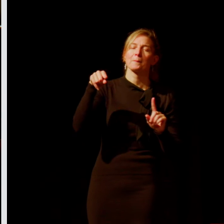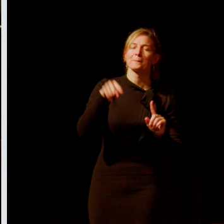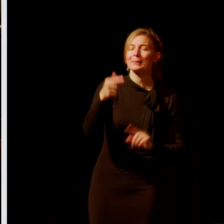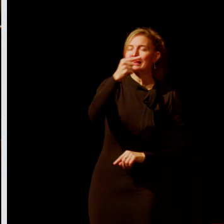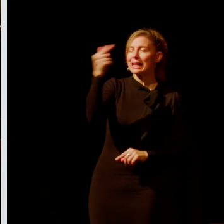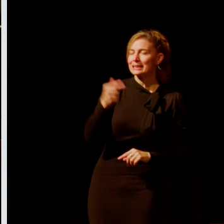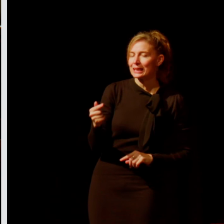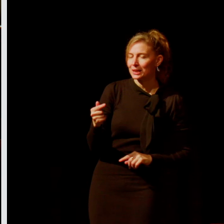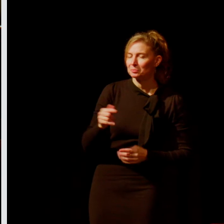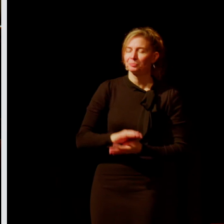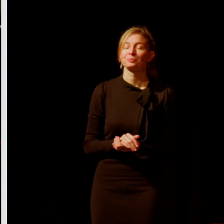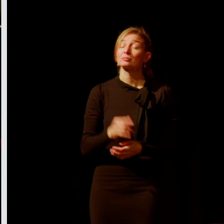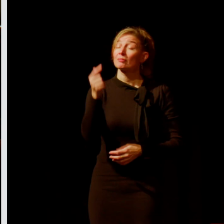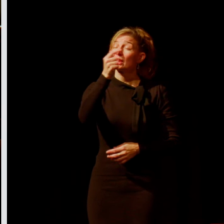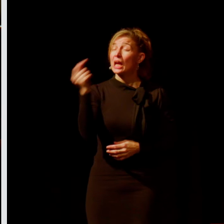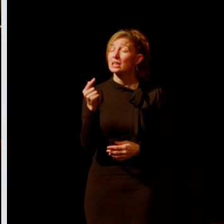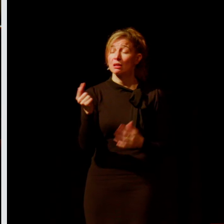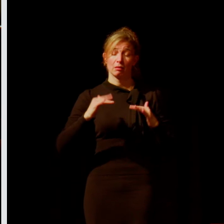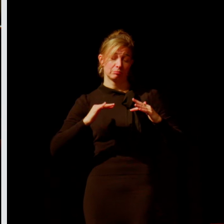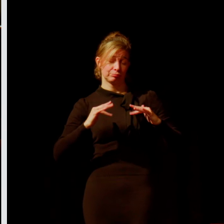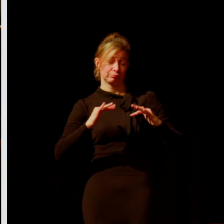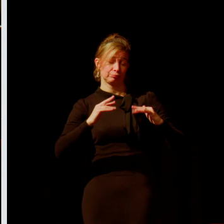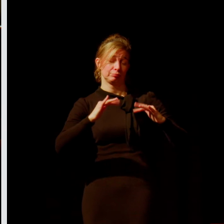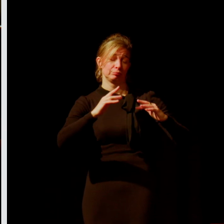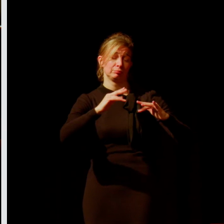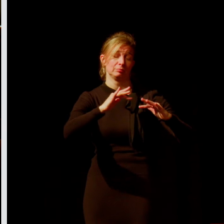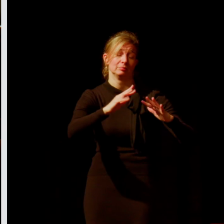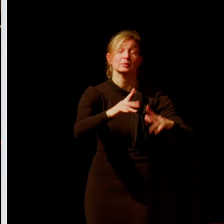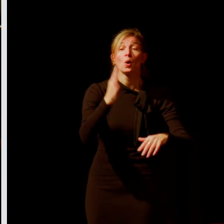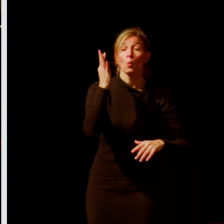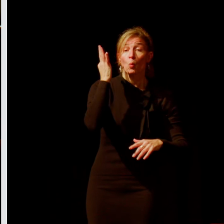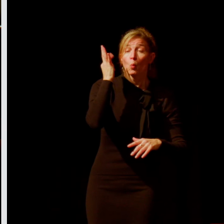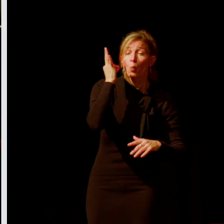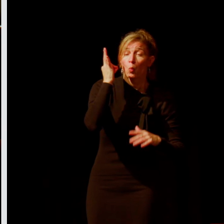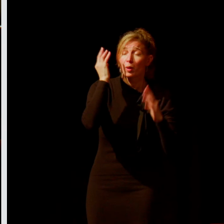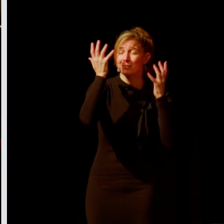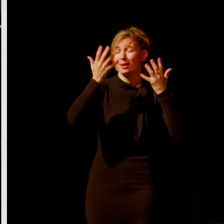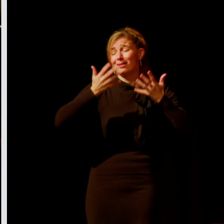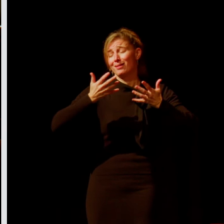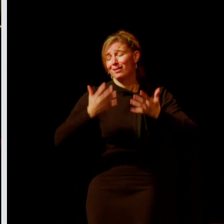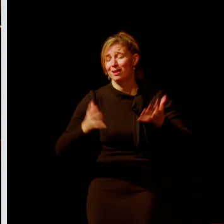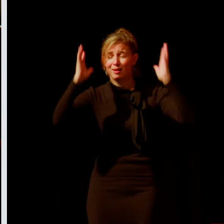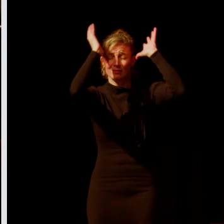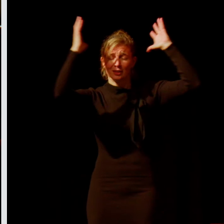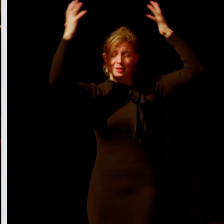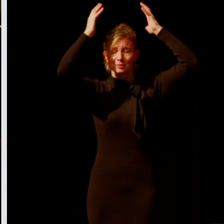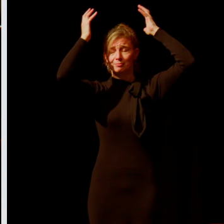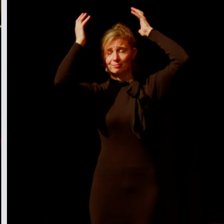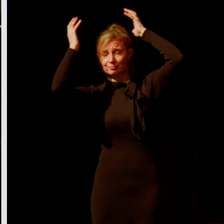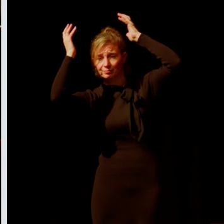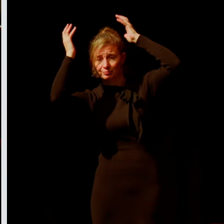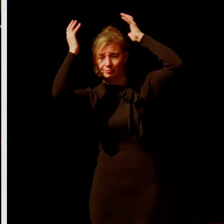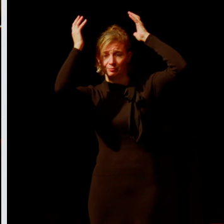Dusty roads, women walking miles, carrying heavy buckets of water on their head.